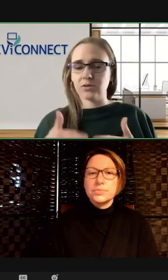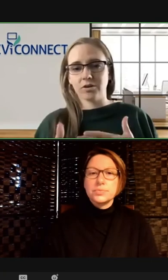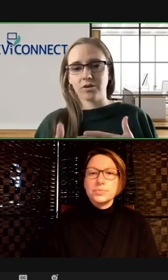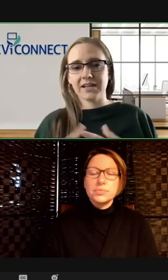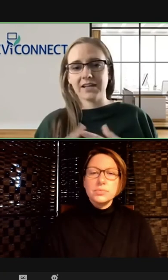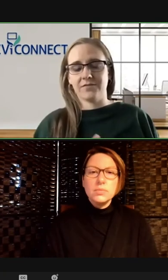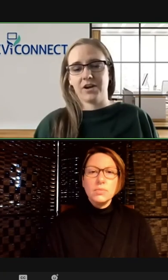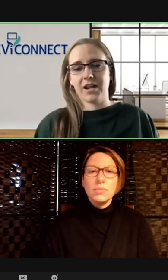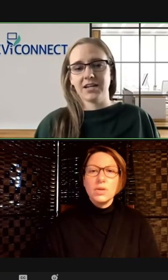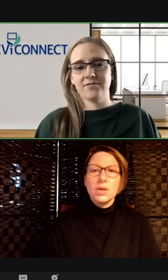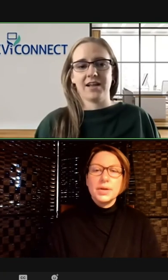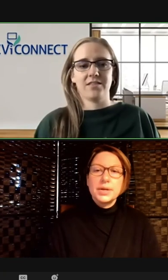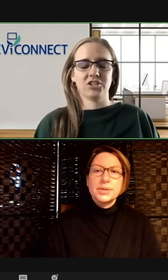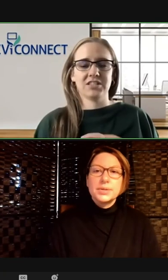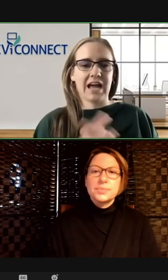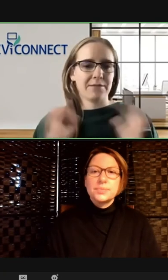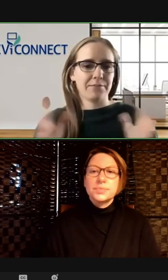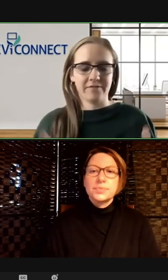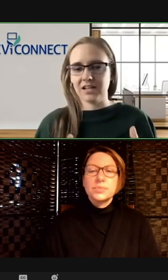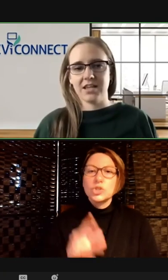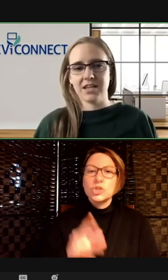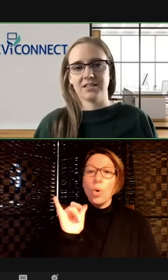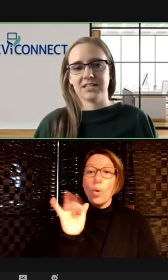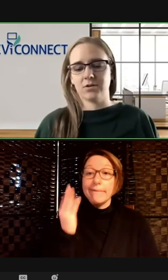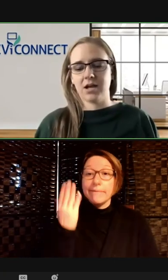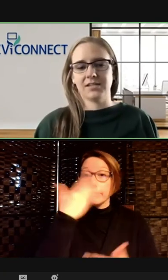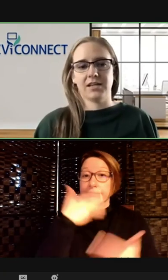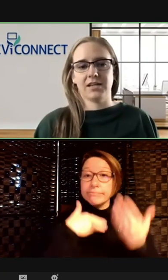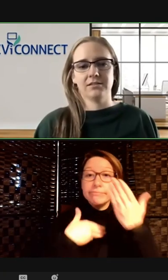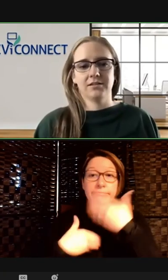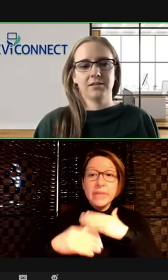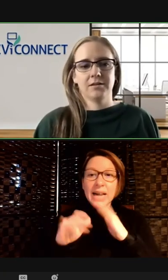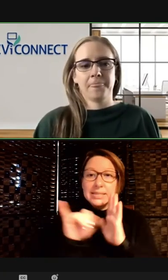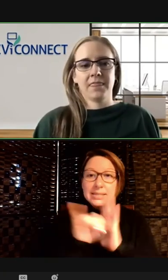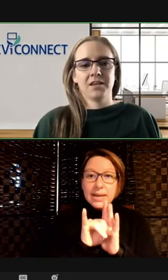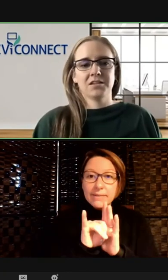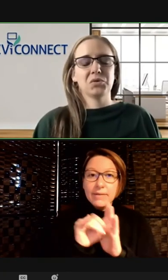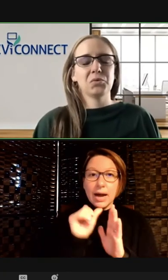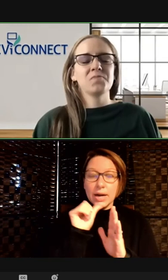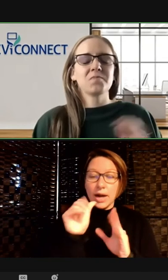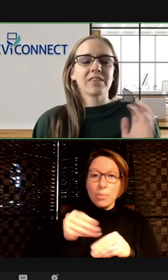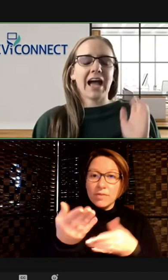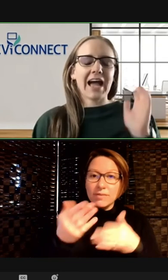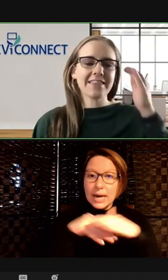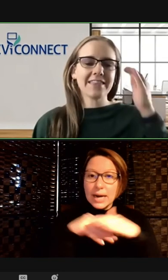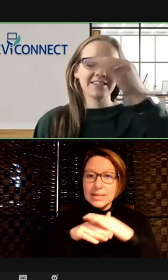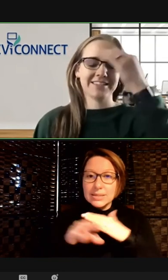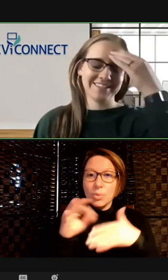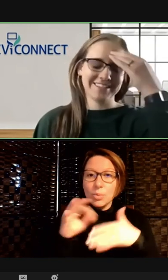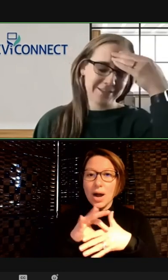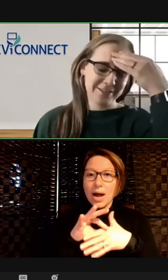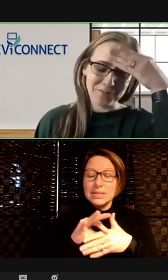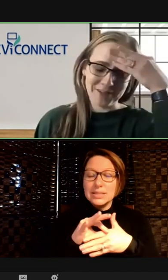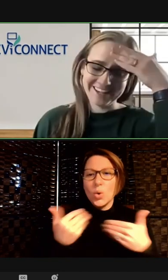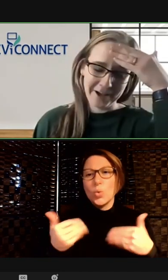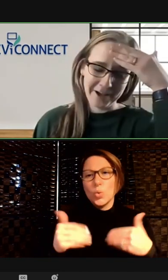to slip through the cracks if they're not identified and they're just not provided the accessible content. So I had